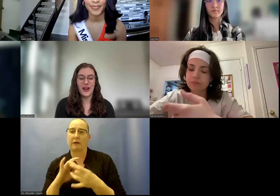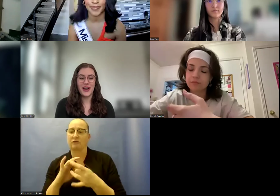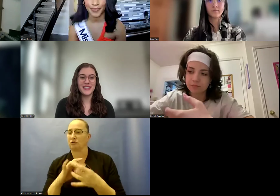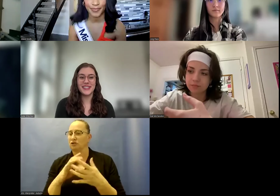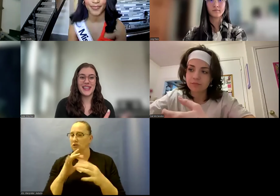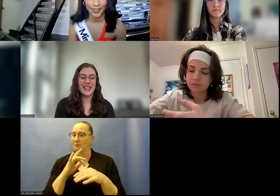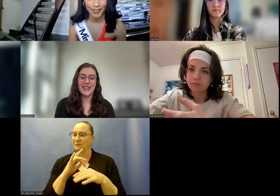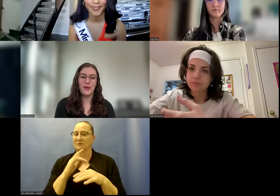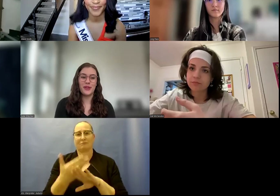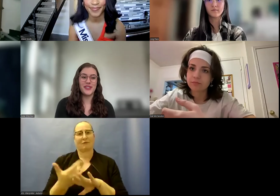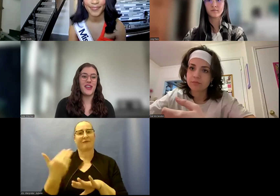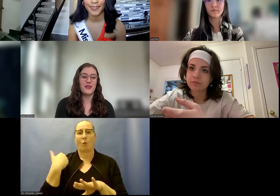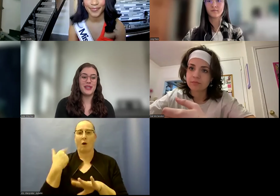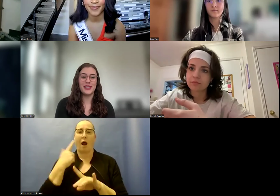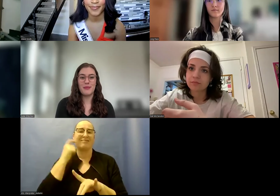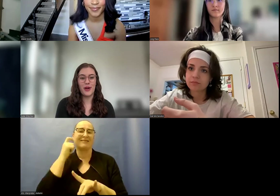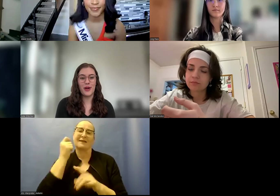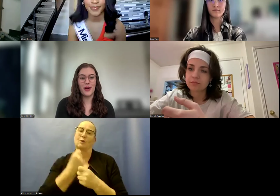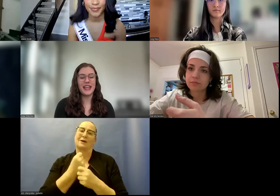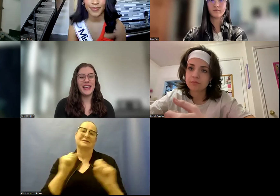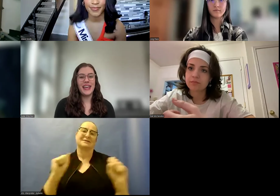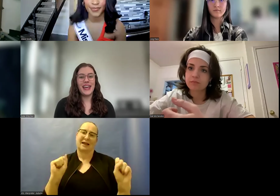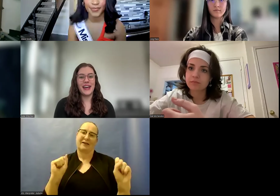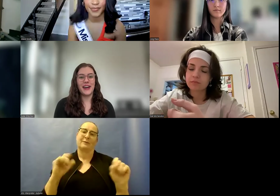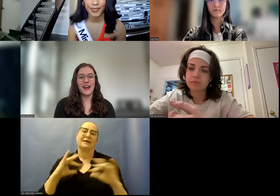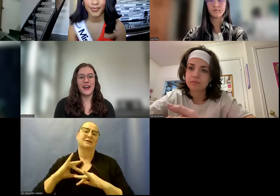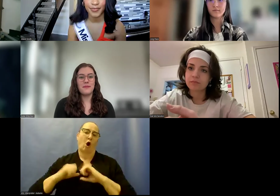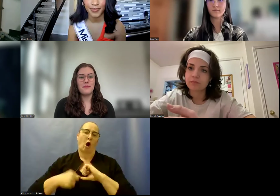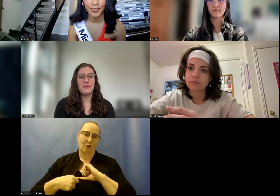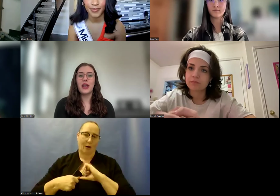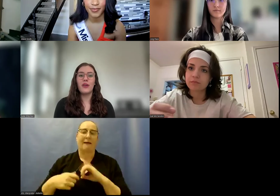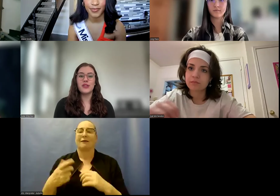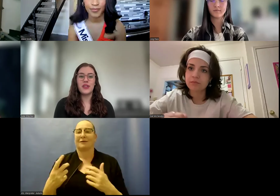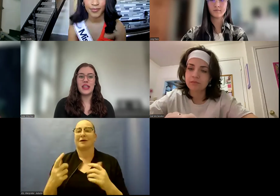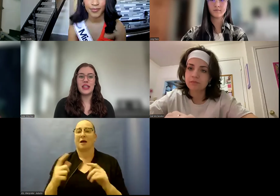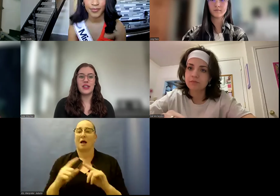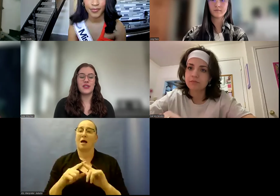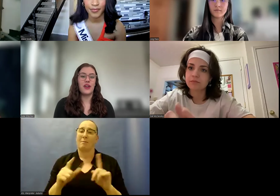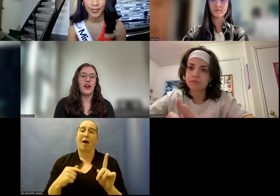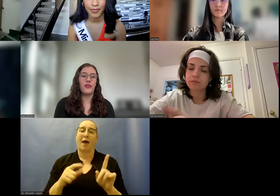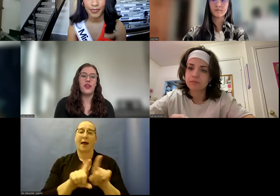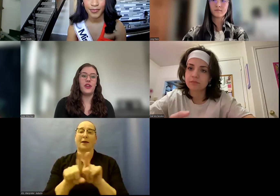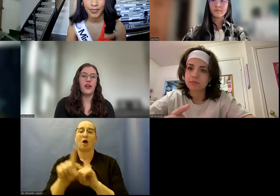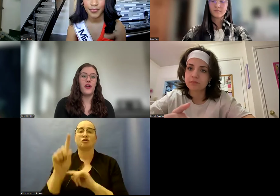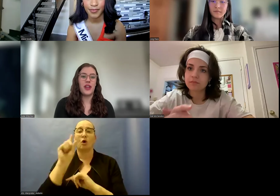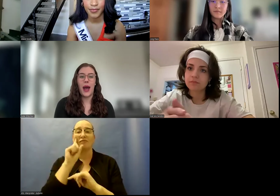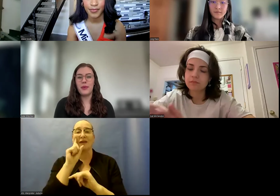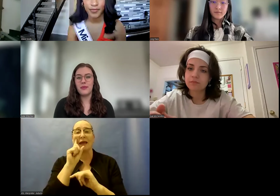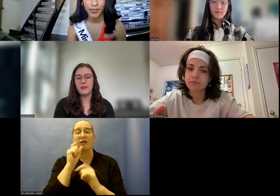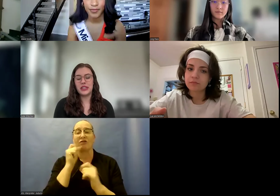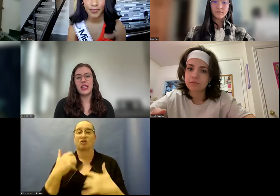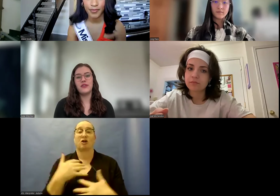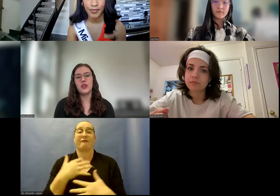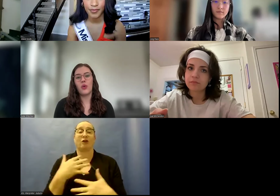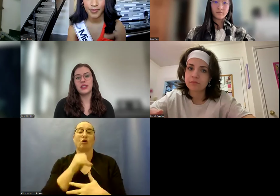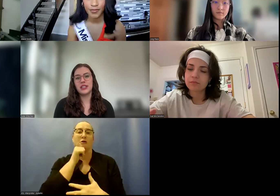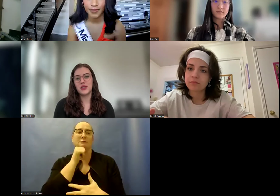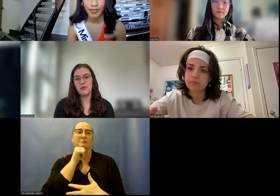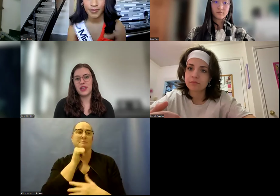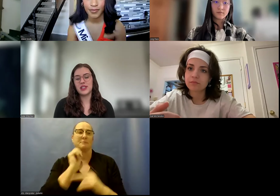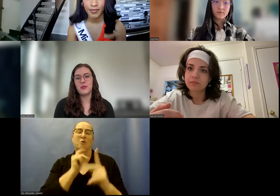earlier on, because I think that would have saved me some heartbreak. But I also think there's a fear of not being believed